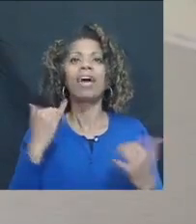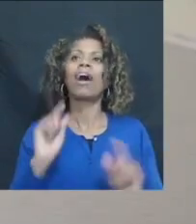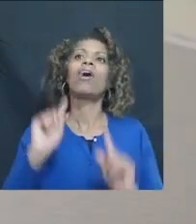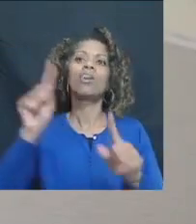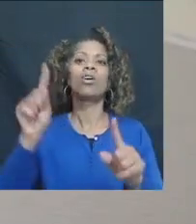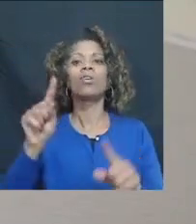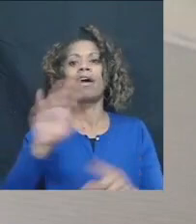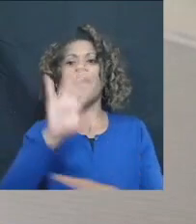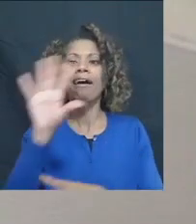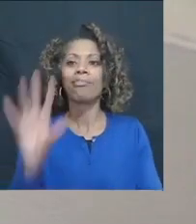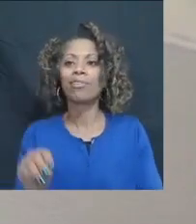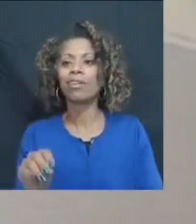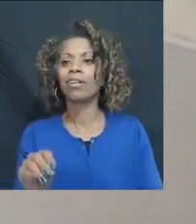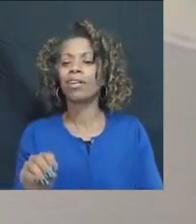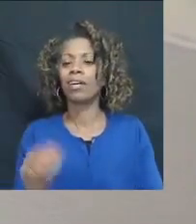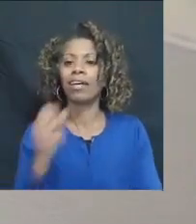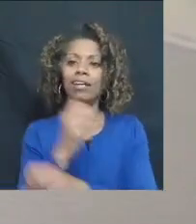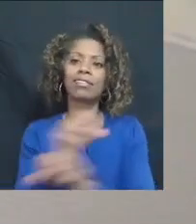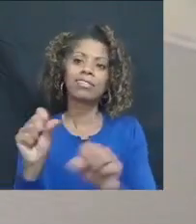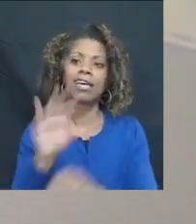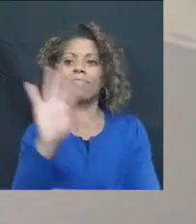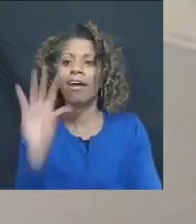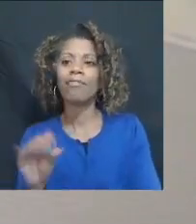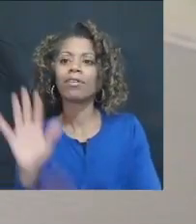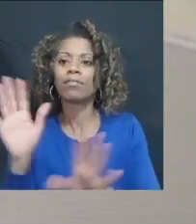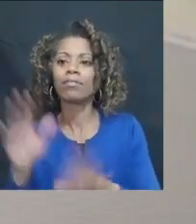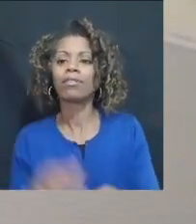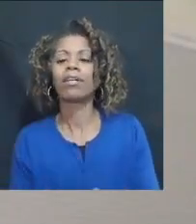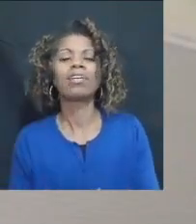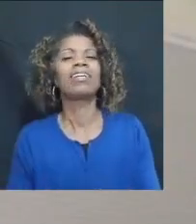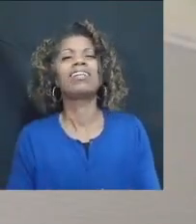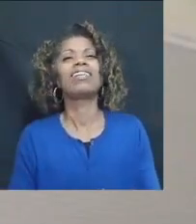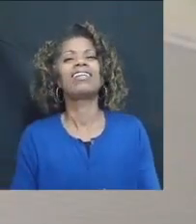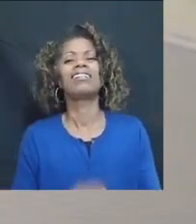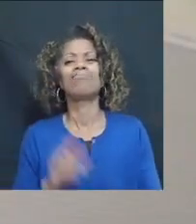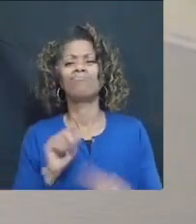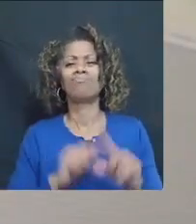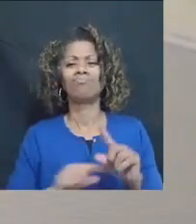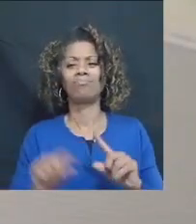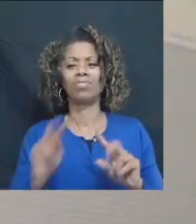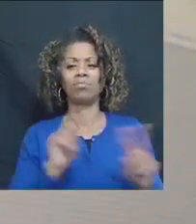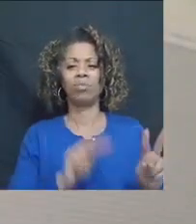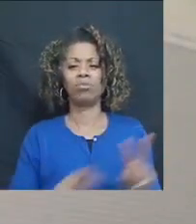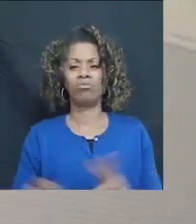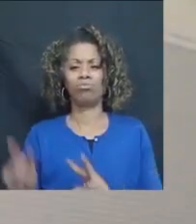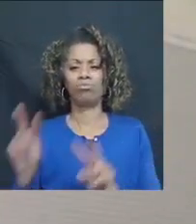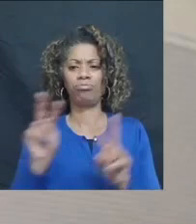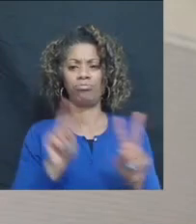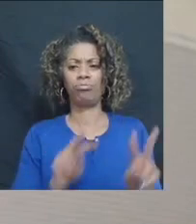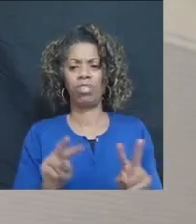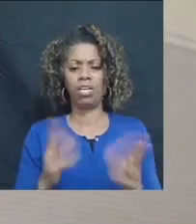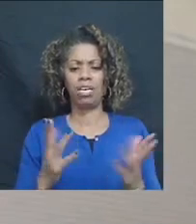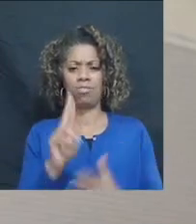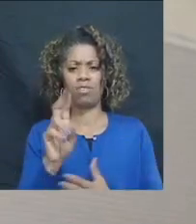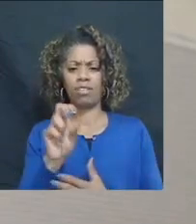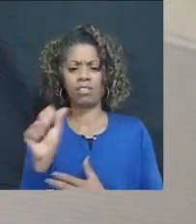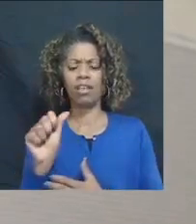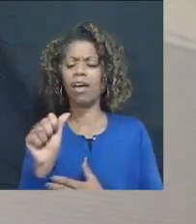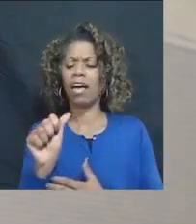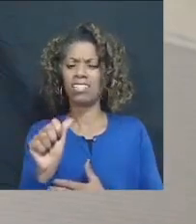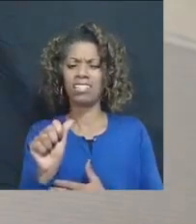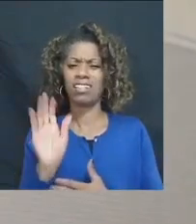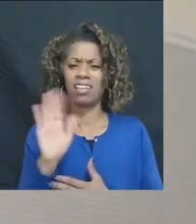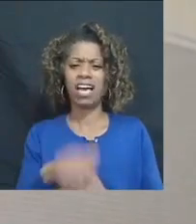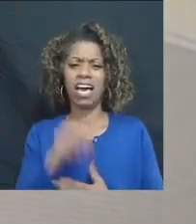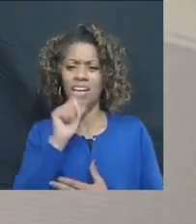the United States. You don't have to leave this country to have a lot of work to be done, and there's a lot of disparities. And so that's how